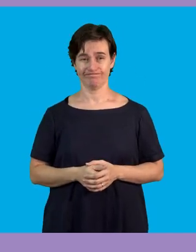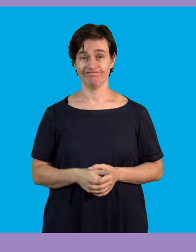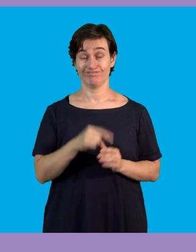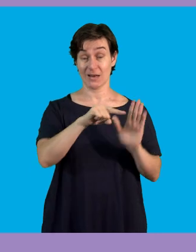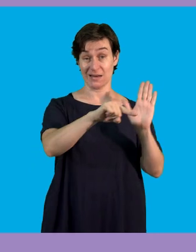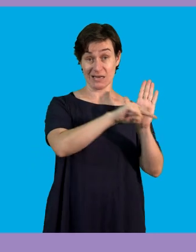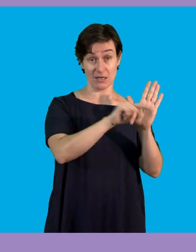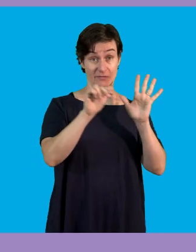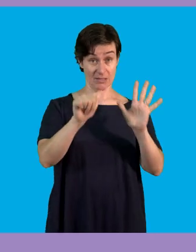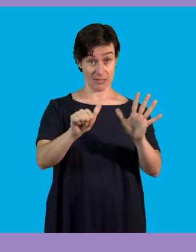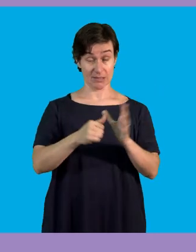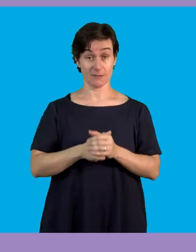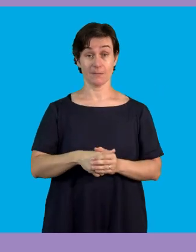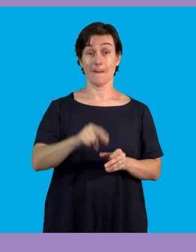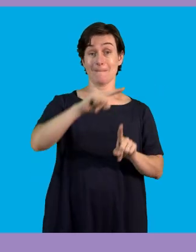We have the expression.